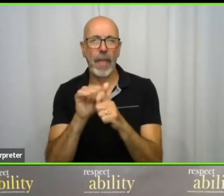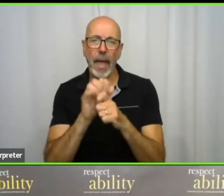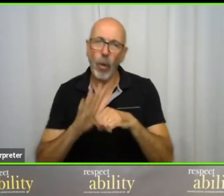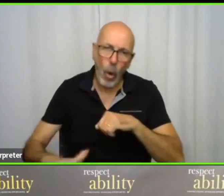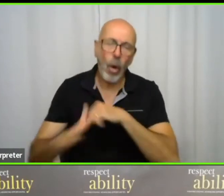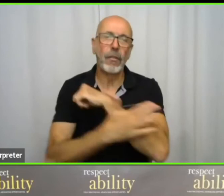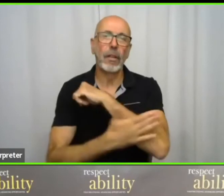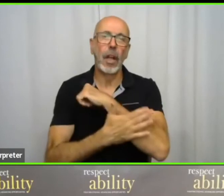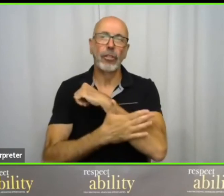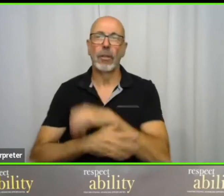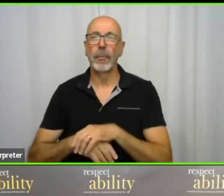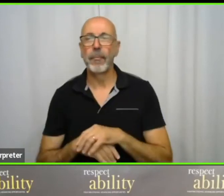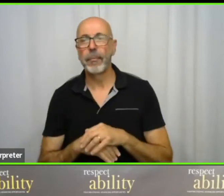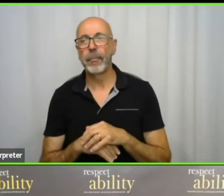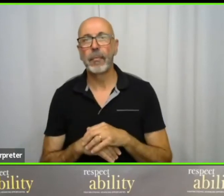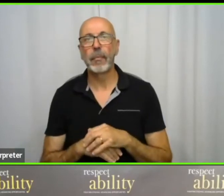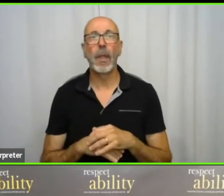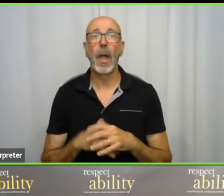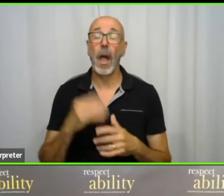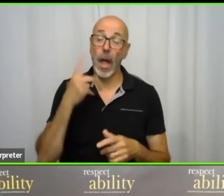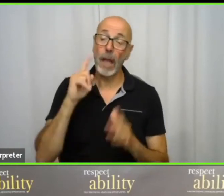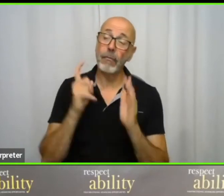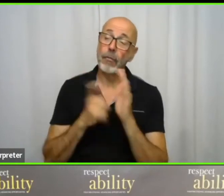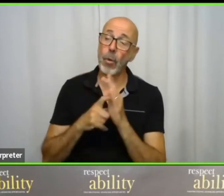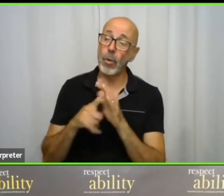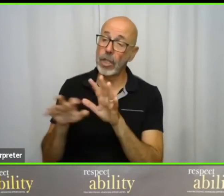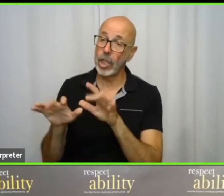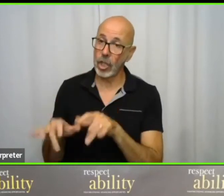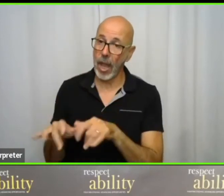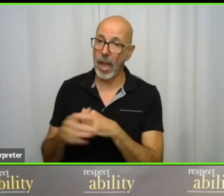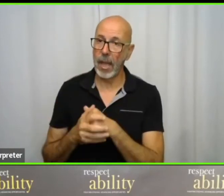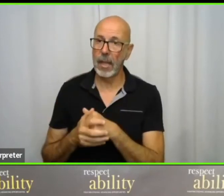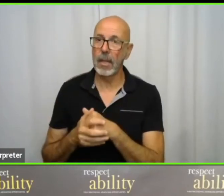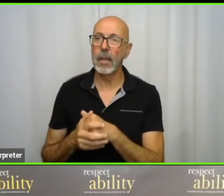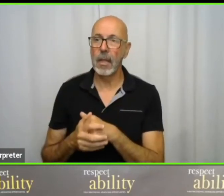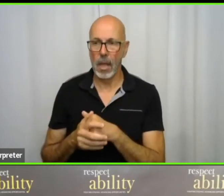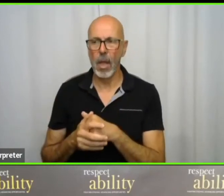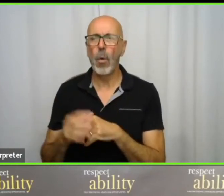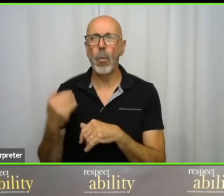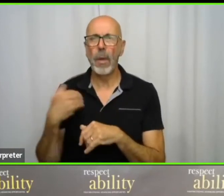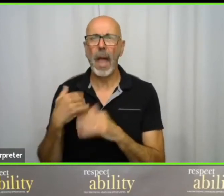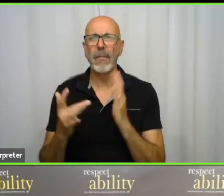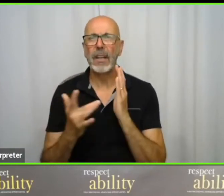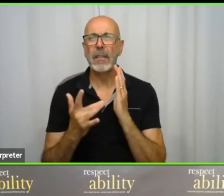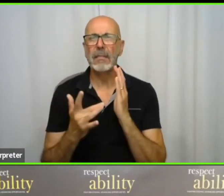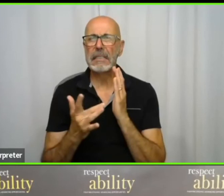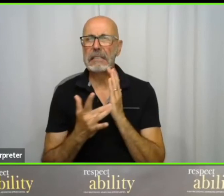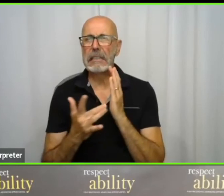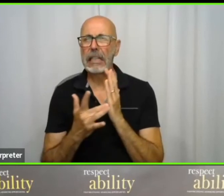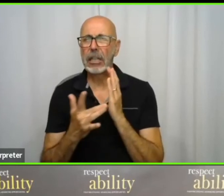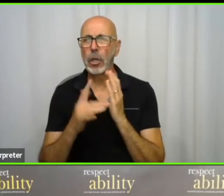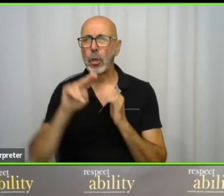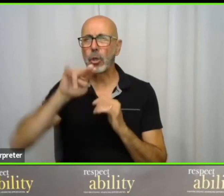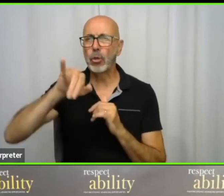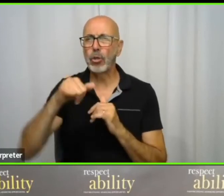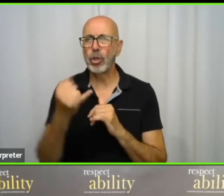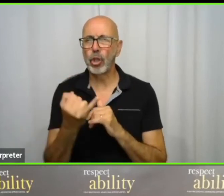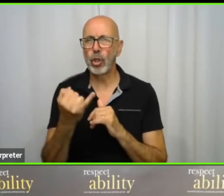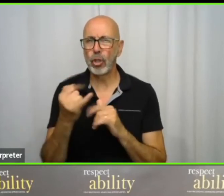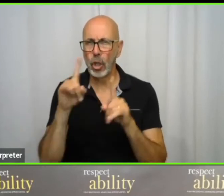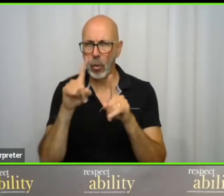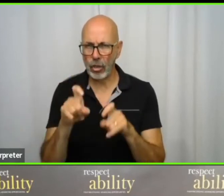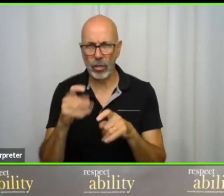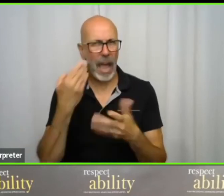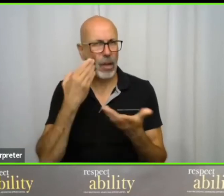So thank you, Josh. I noticed in the chat, there is a fairly technical New Jersey question that's been posed. I don't know if